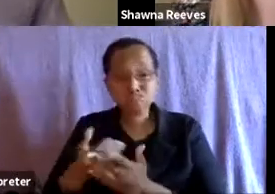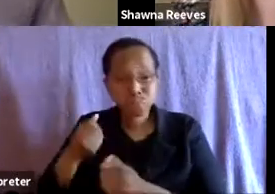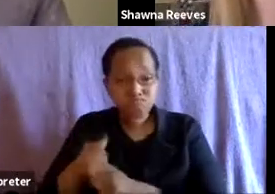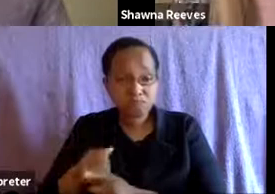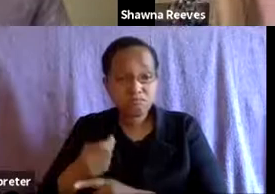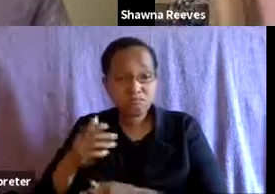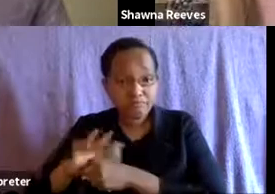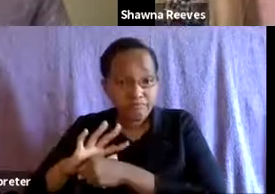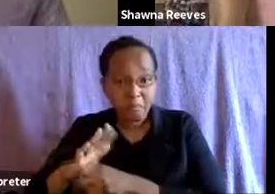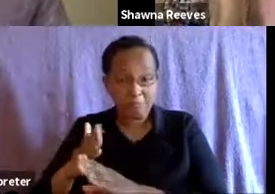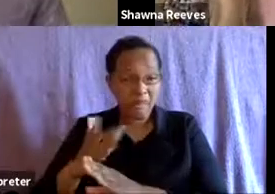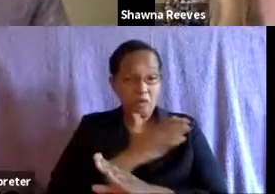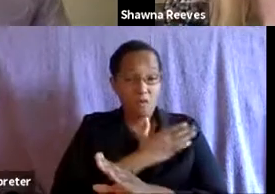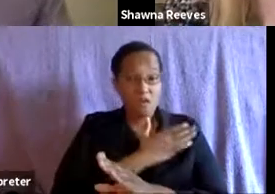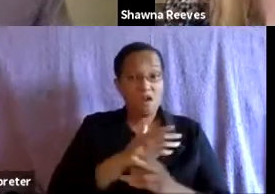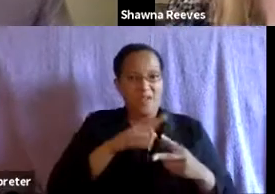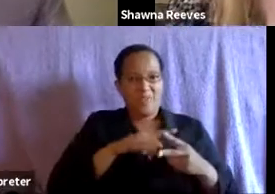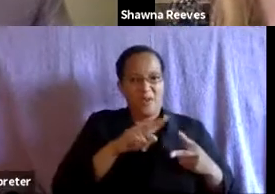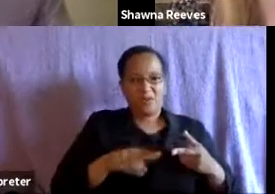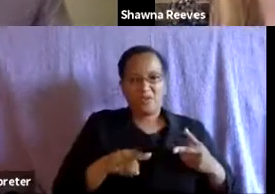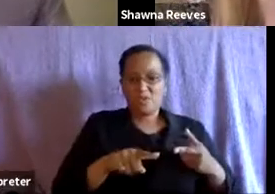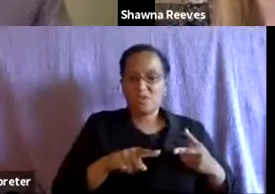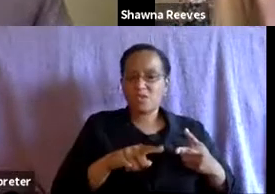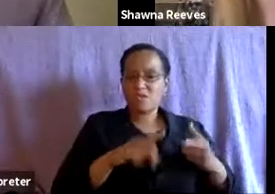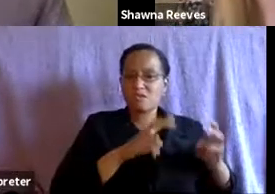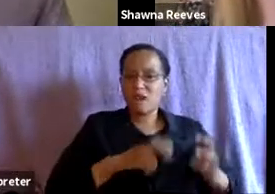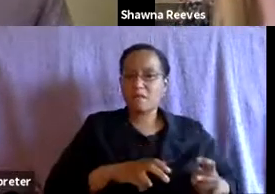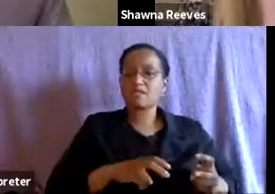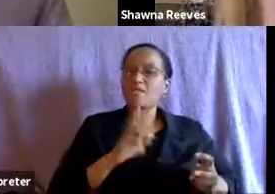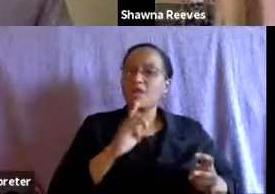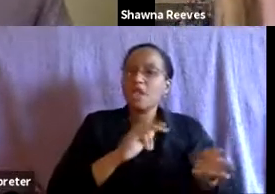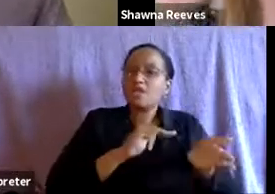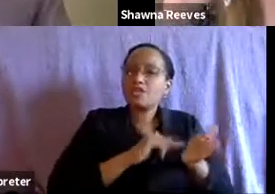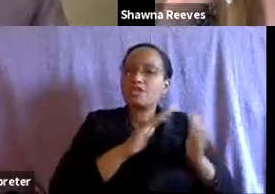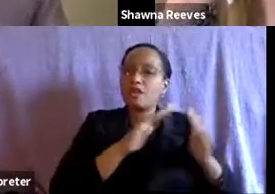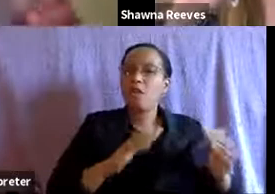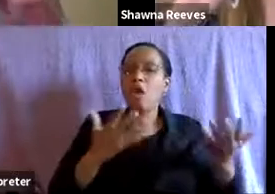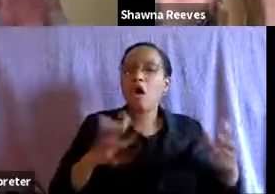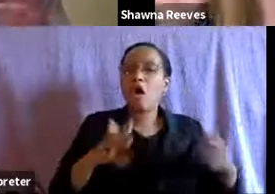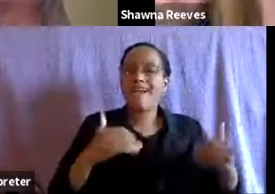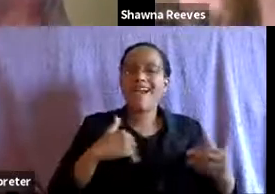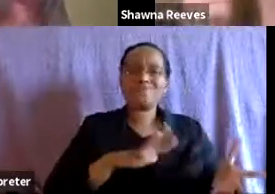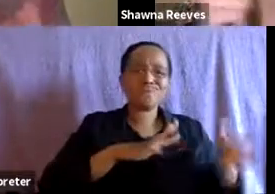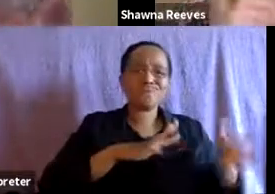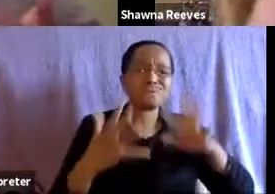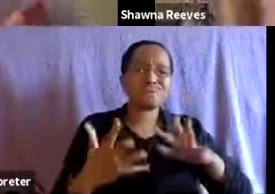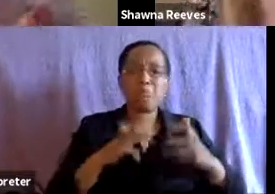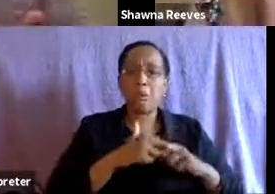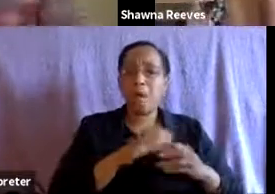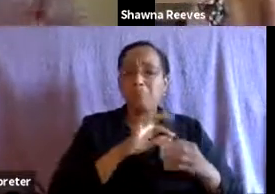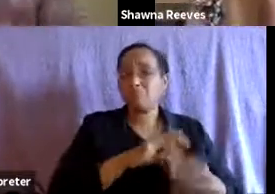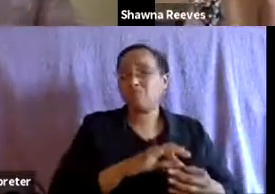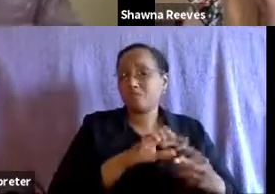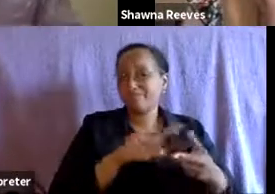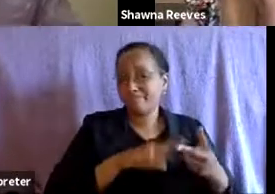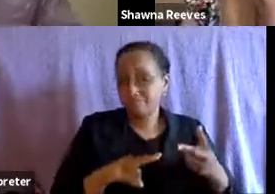infection control, which you just spoke to a little bit about, and good staffing. And the problem is that long before this virus